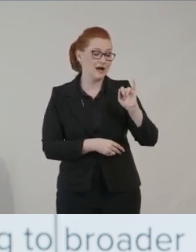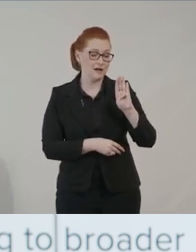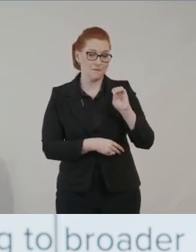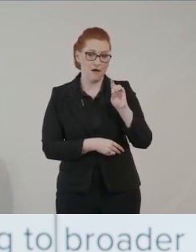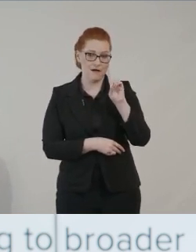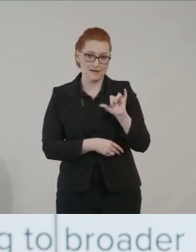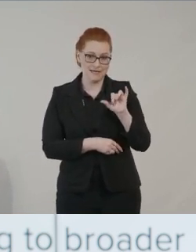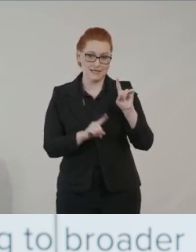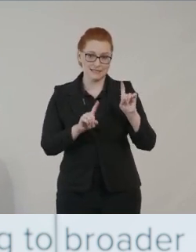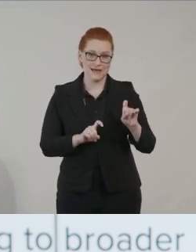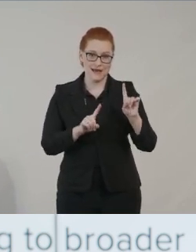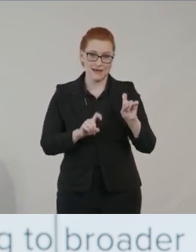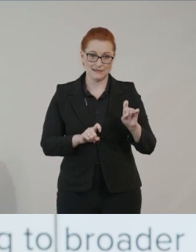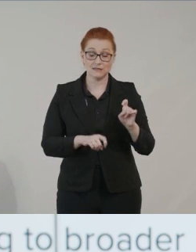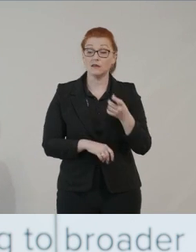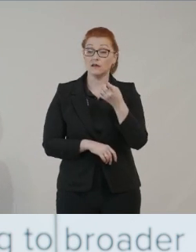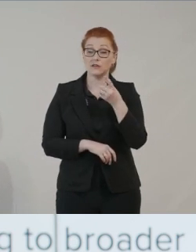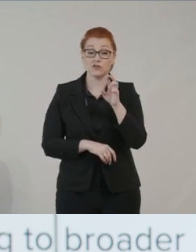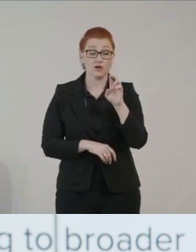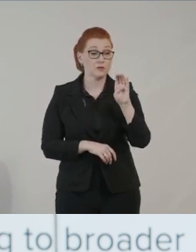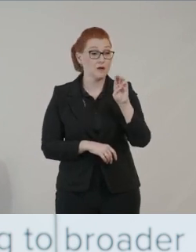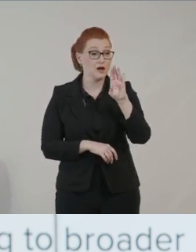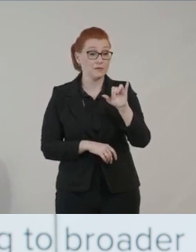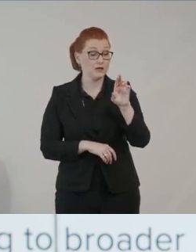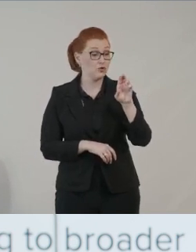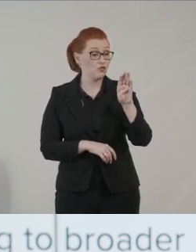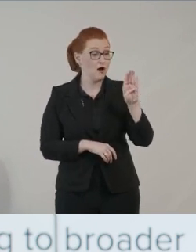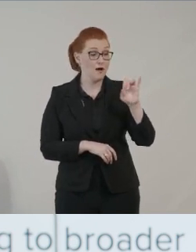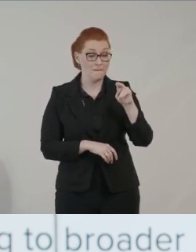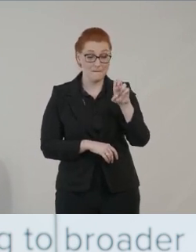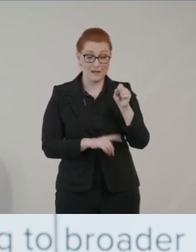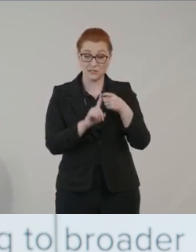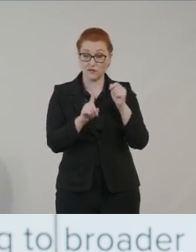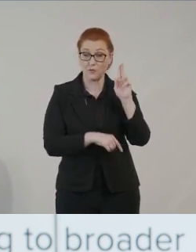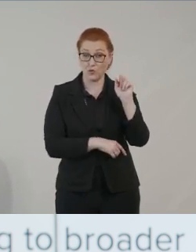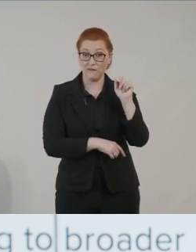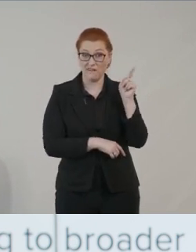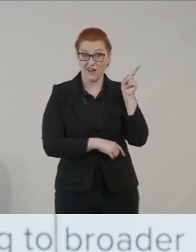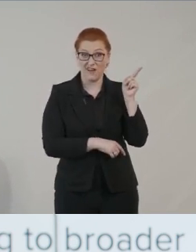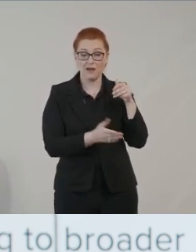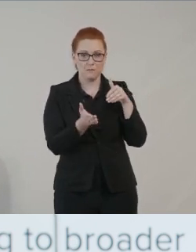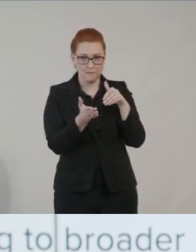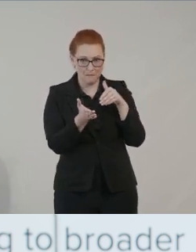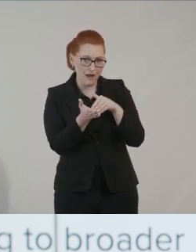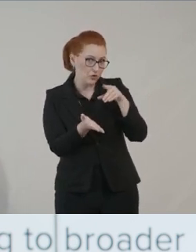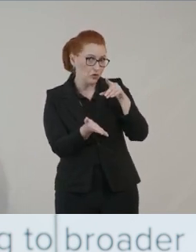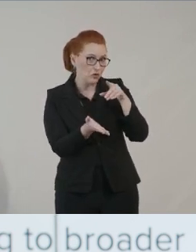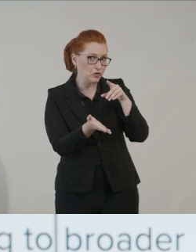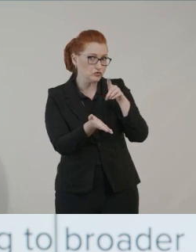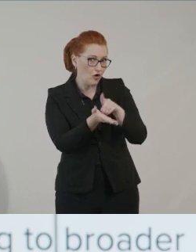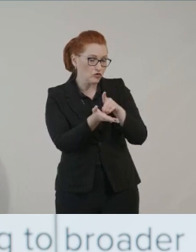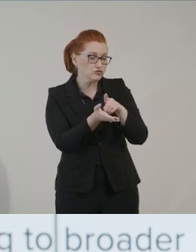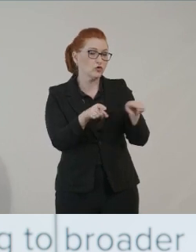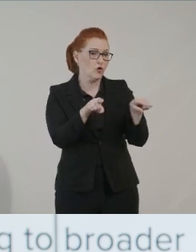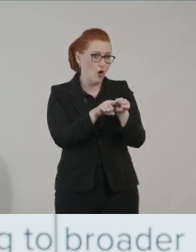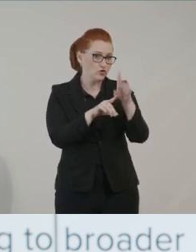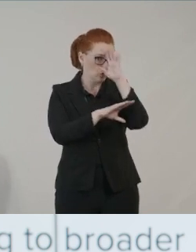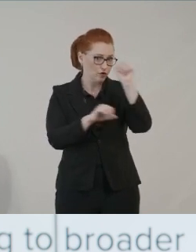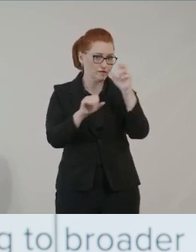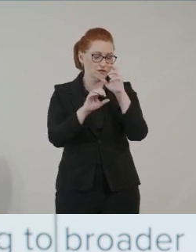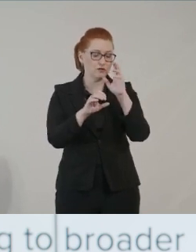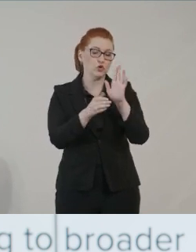Bobby Robbins of the University of Arizona. He's not only a medical doctor and the university president, he's a trained